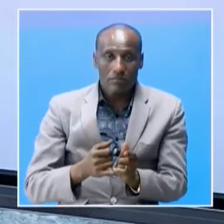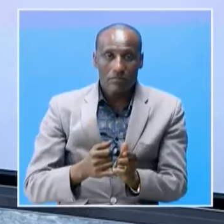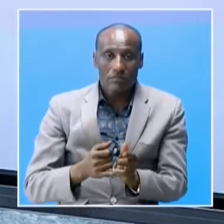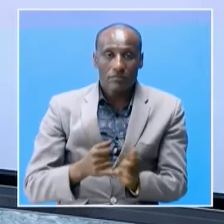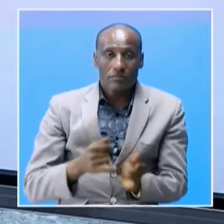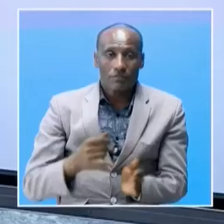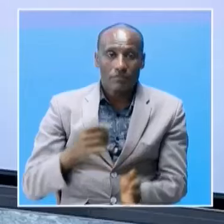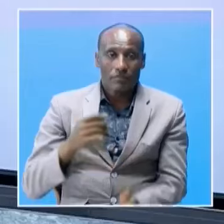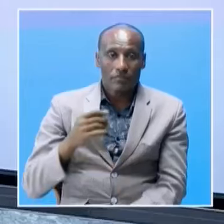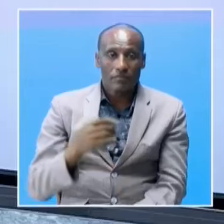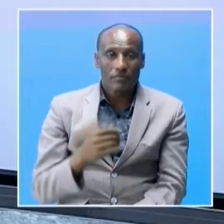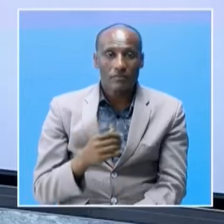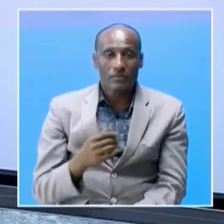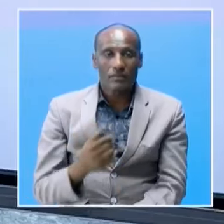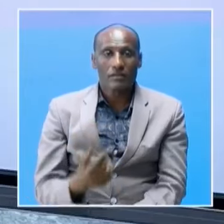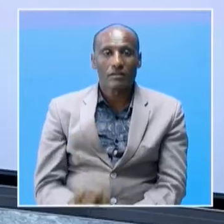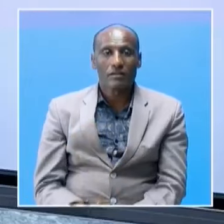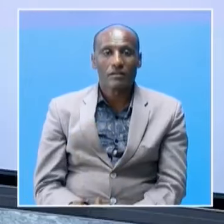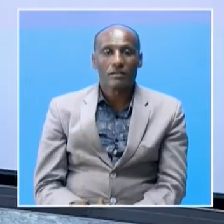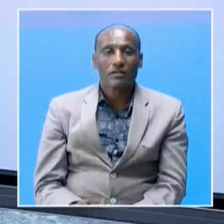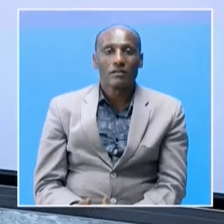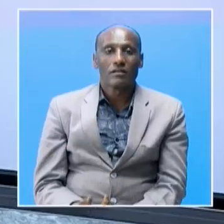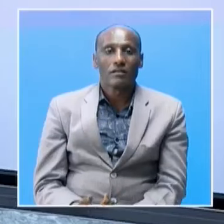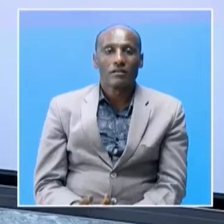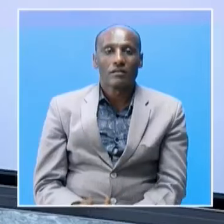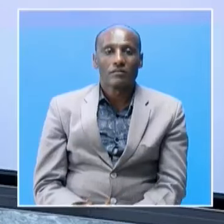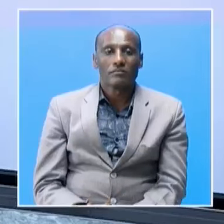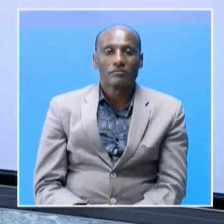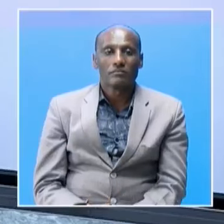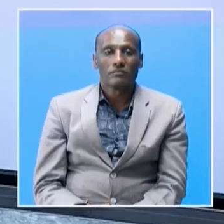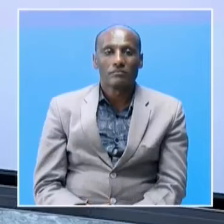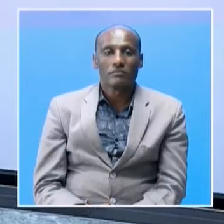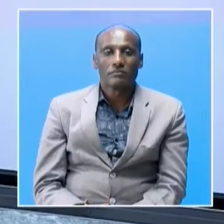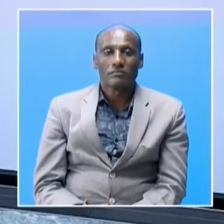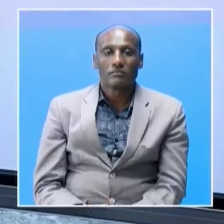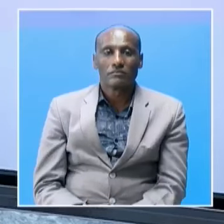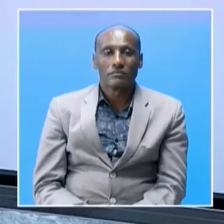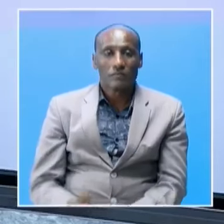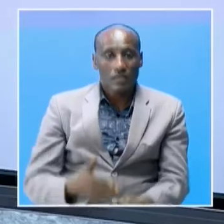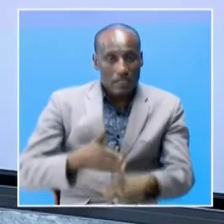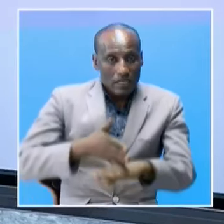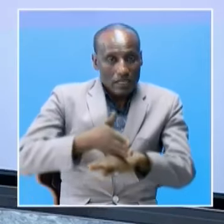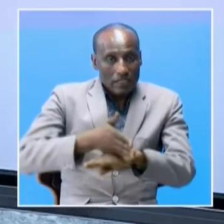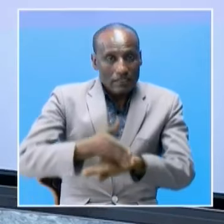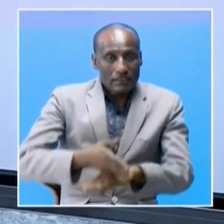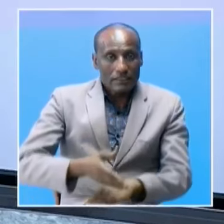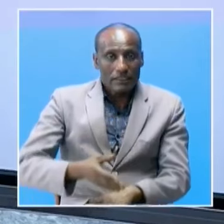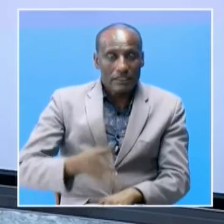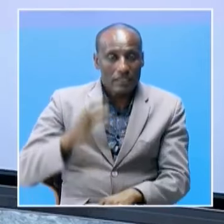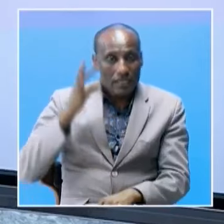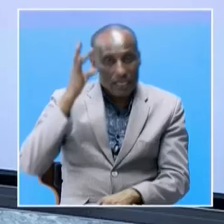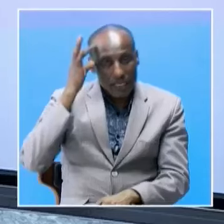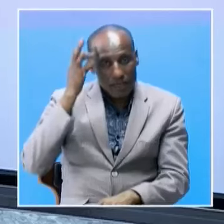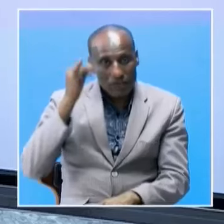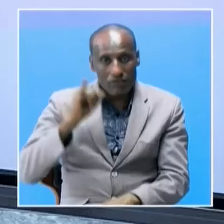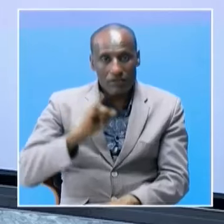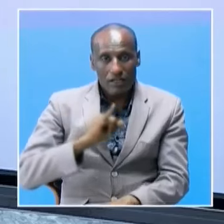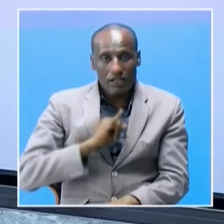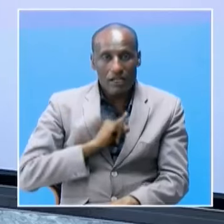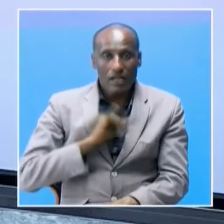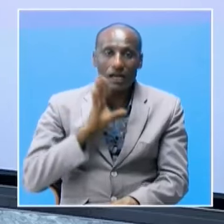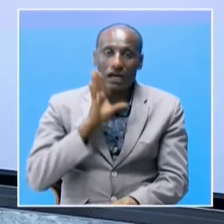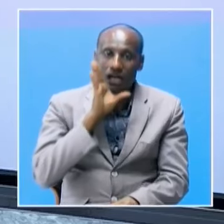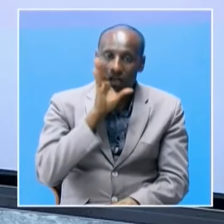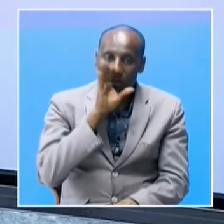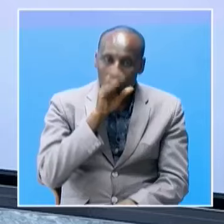this sentence. Now you are going to decide when you see what? If I finish early. How do you think is